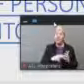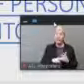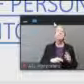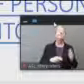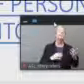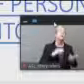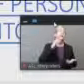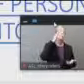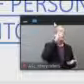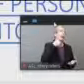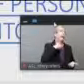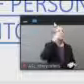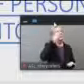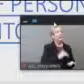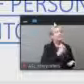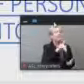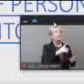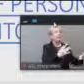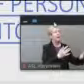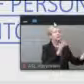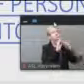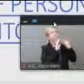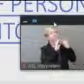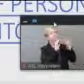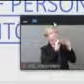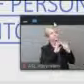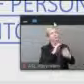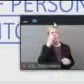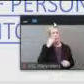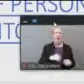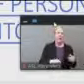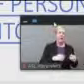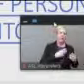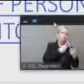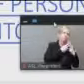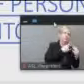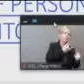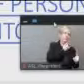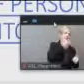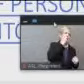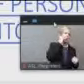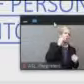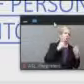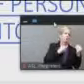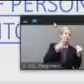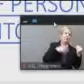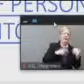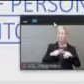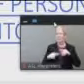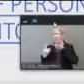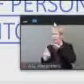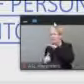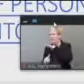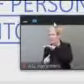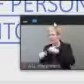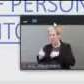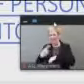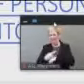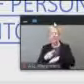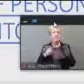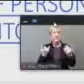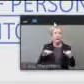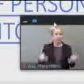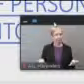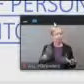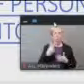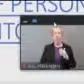why quarantine is 14 days and isolation for cases is 10, but we've explained that a lot. And then it just